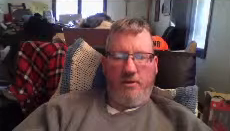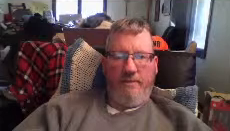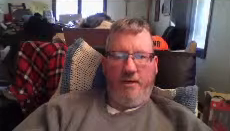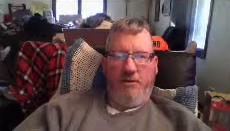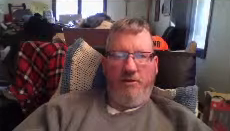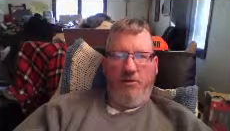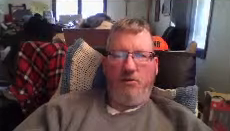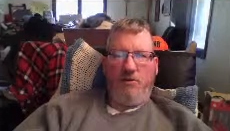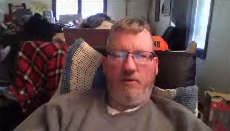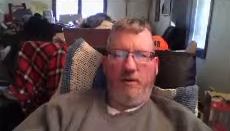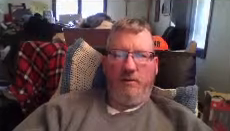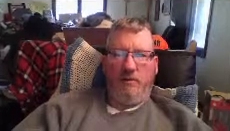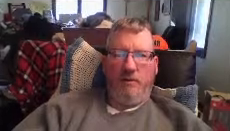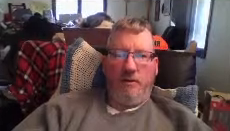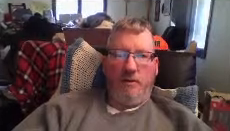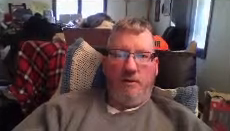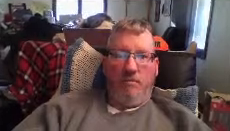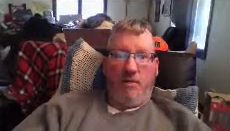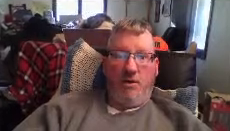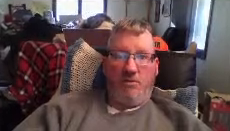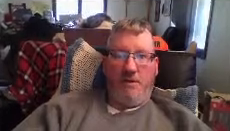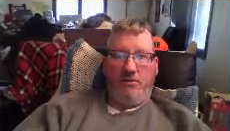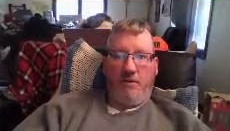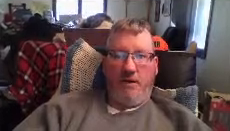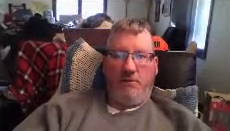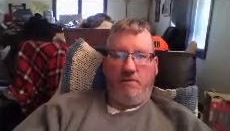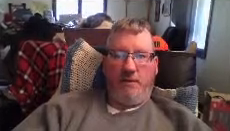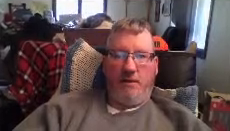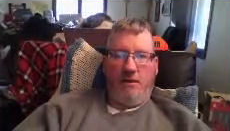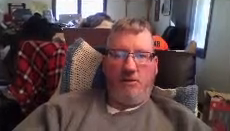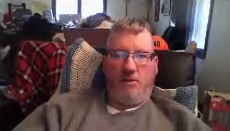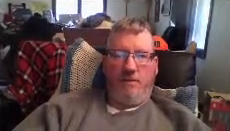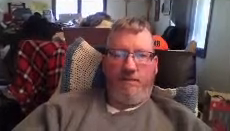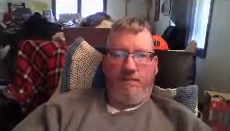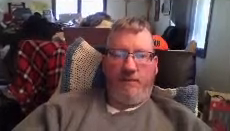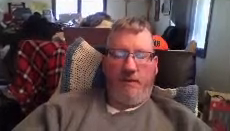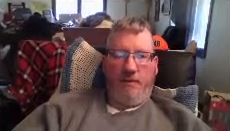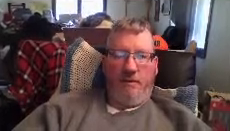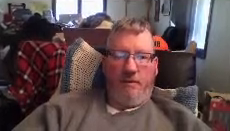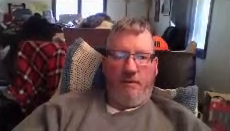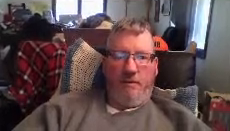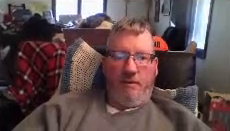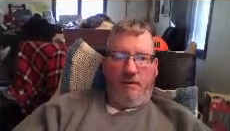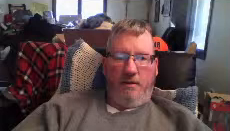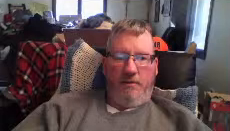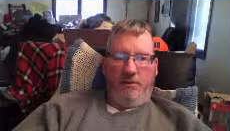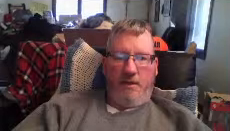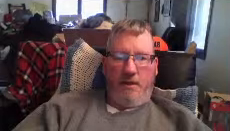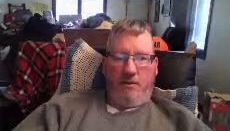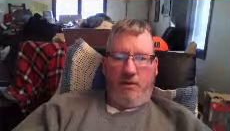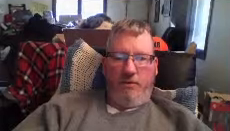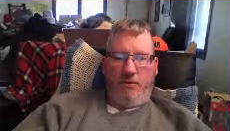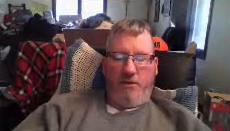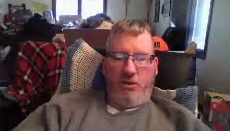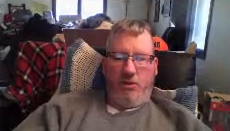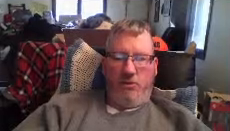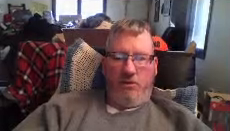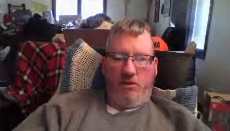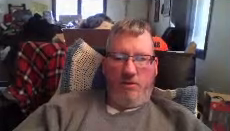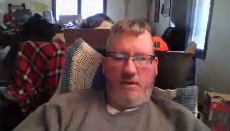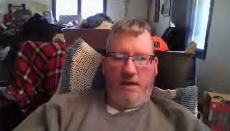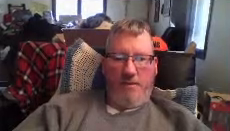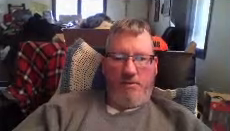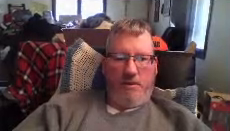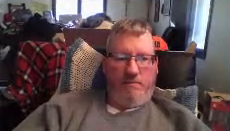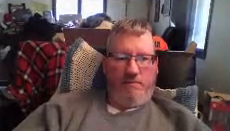This is really big news for bars and restaurants because these COVID restrictions